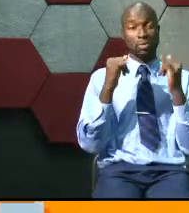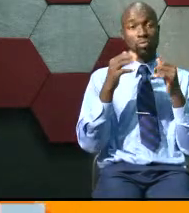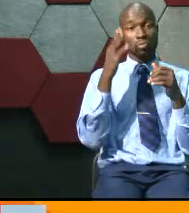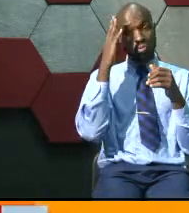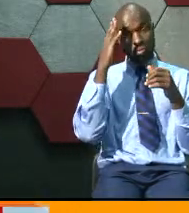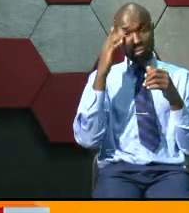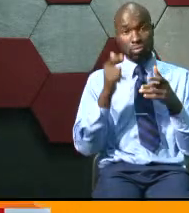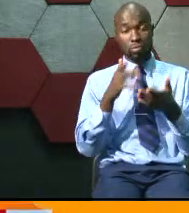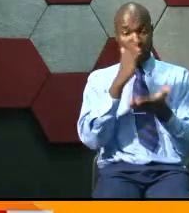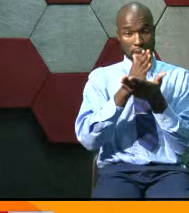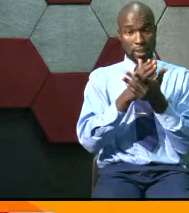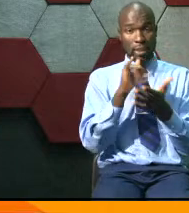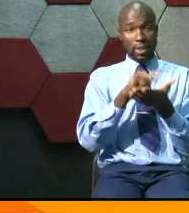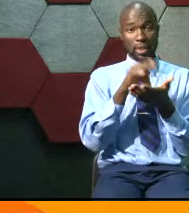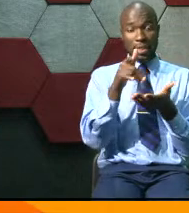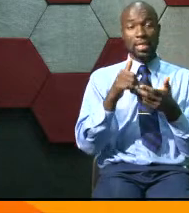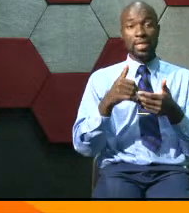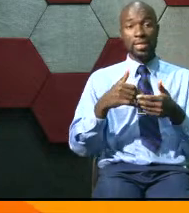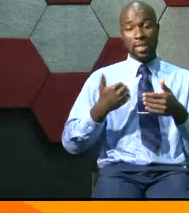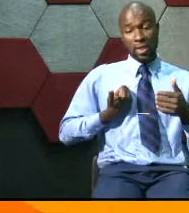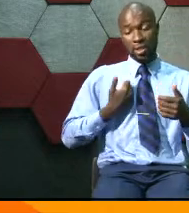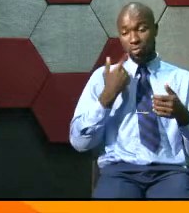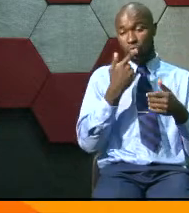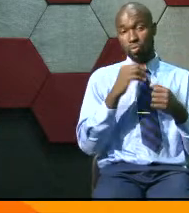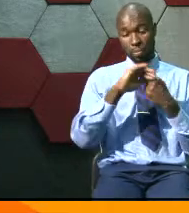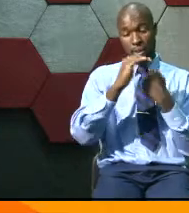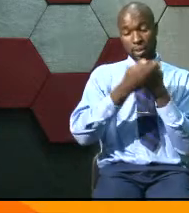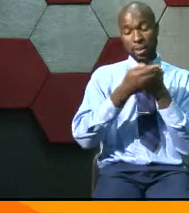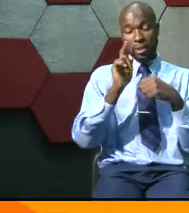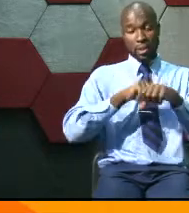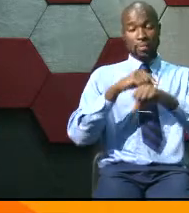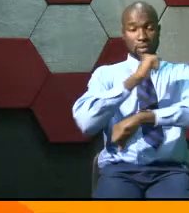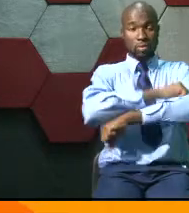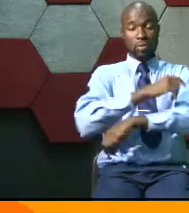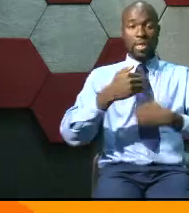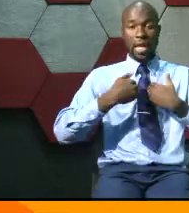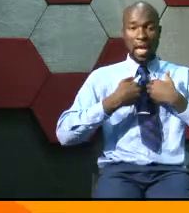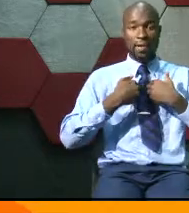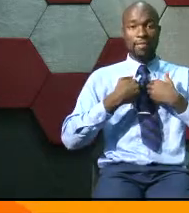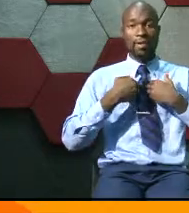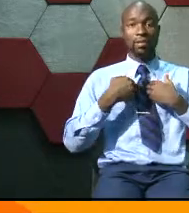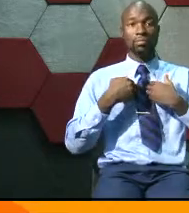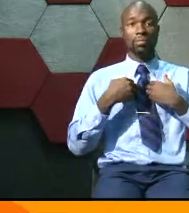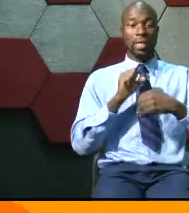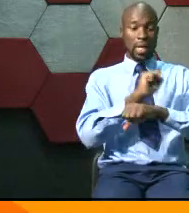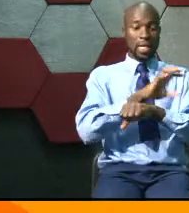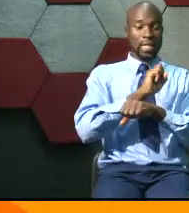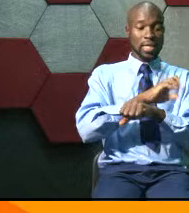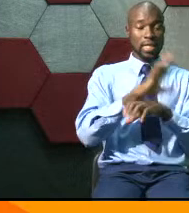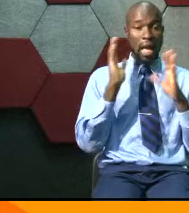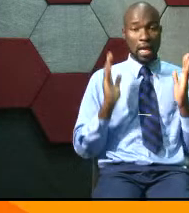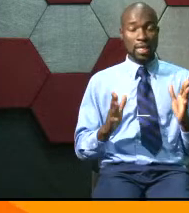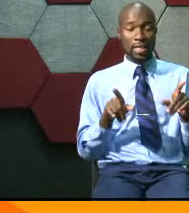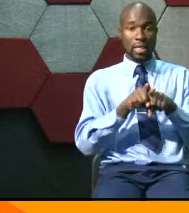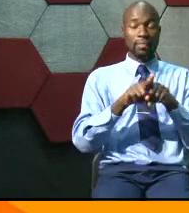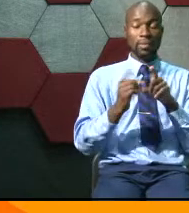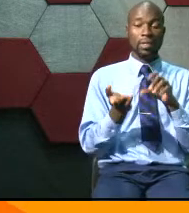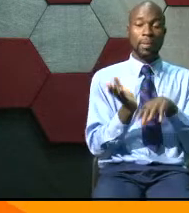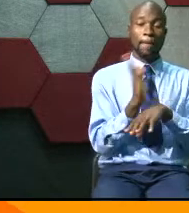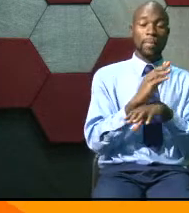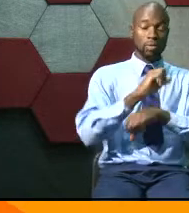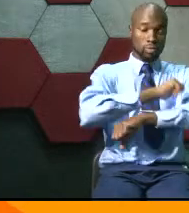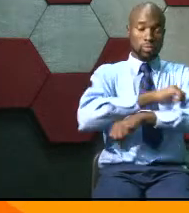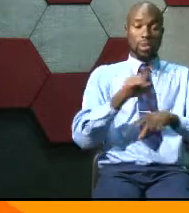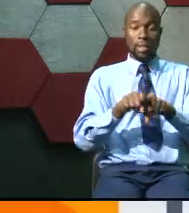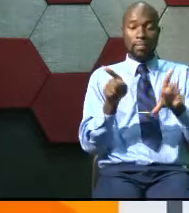whilst in school can be able to get access to counselors and get access to any help that they may need, so they can still remain in school and get to also participate